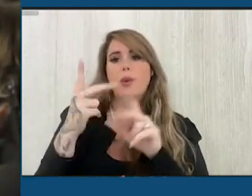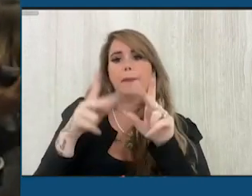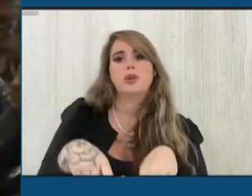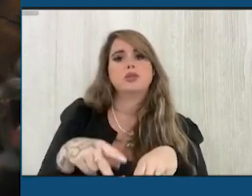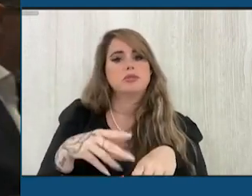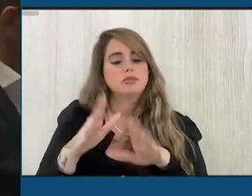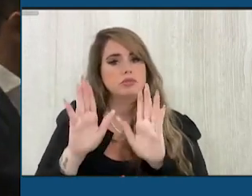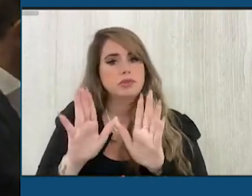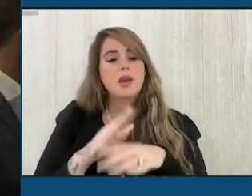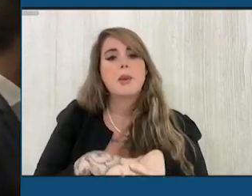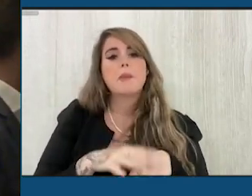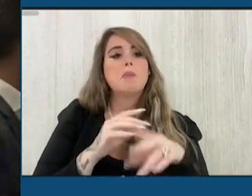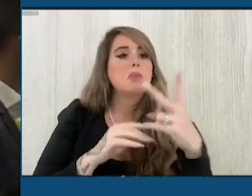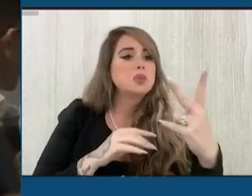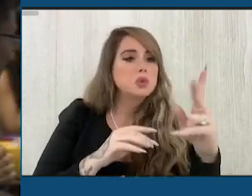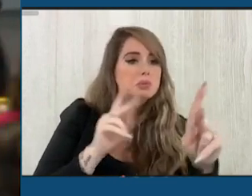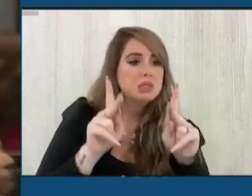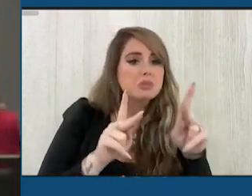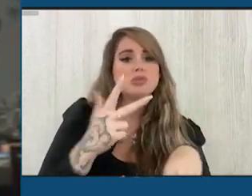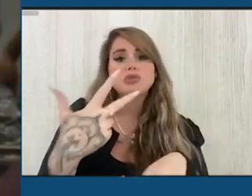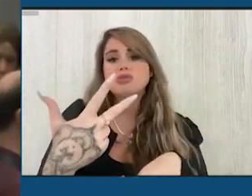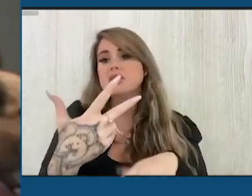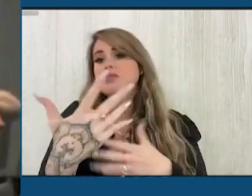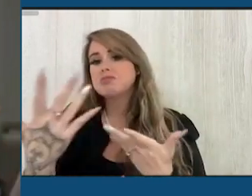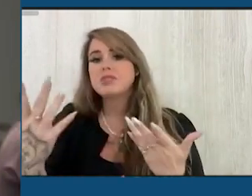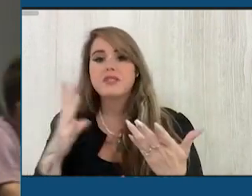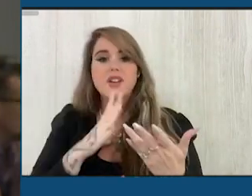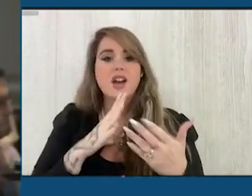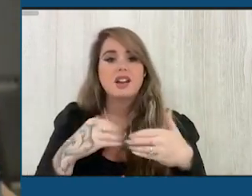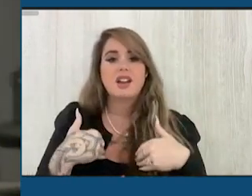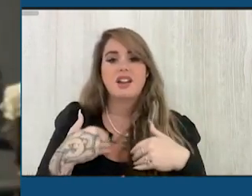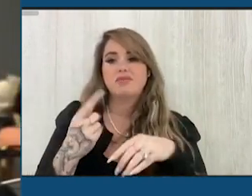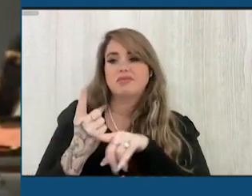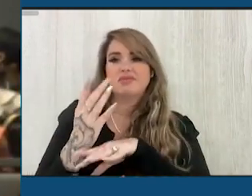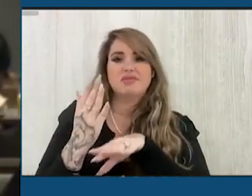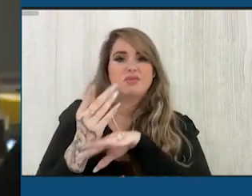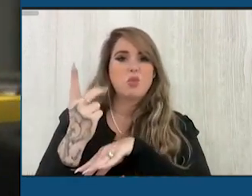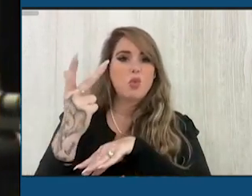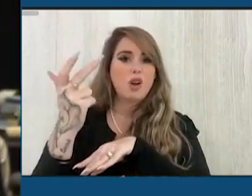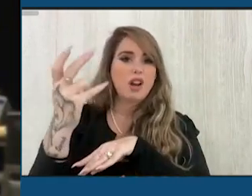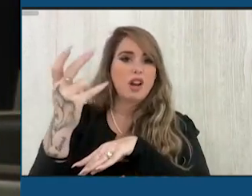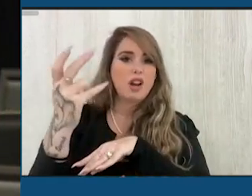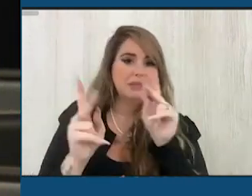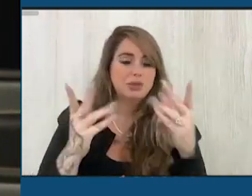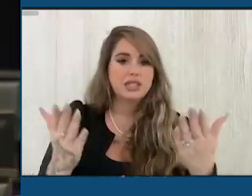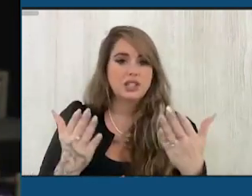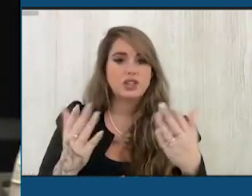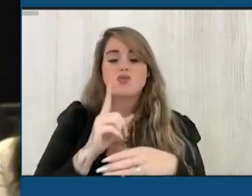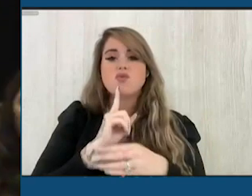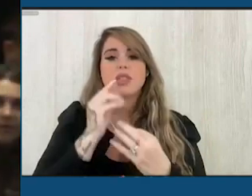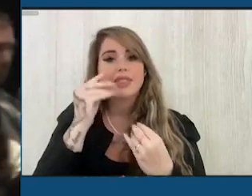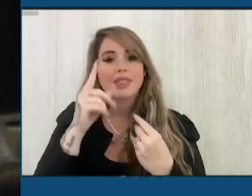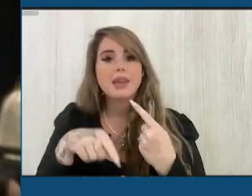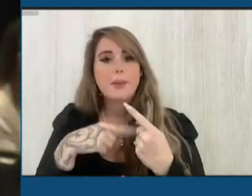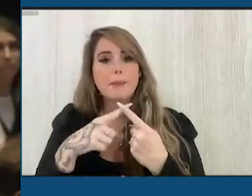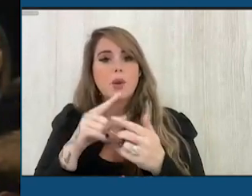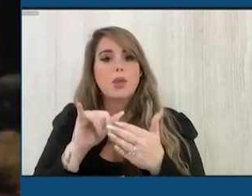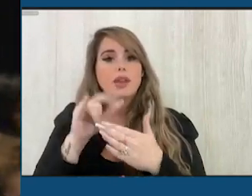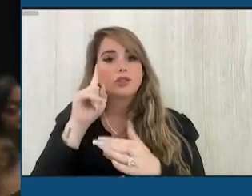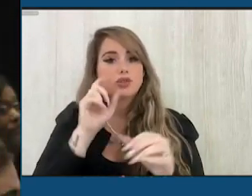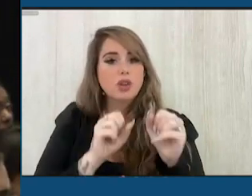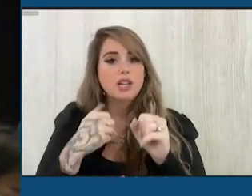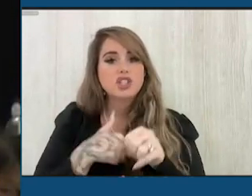But 2 people, 3. But we got hundreds of people in the room. Like, really thinking about the strategies we would